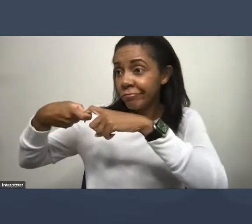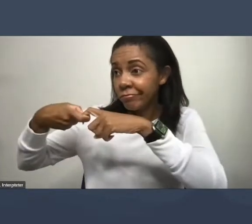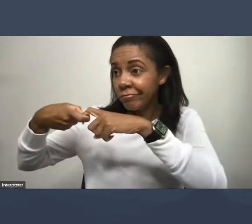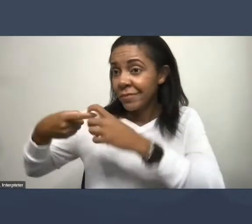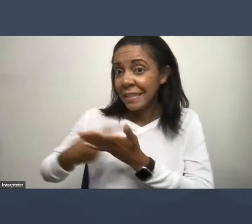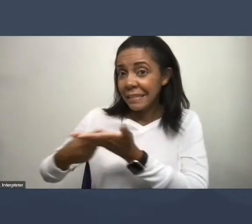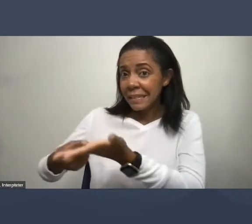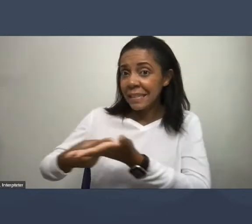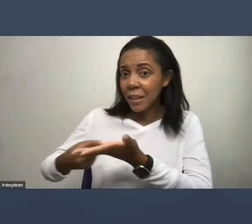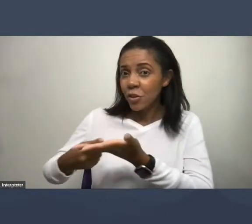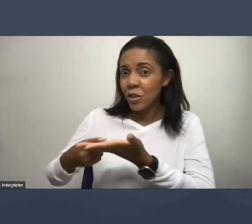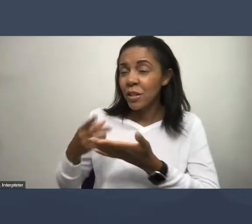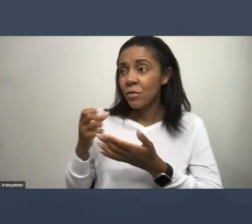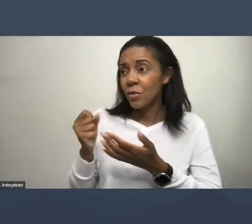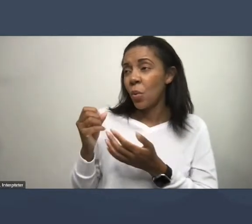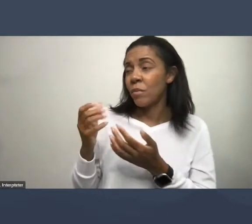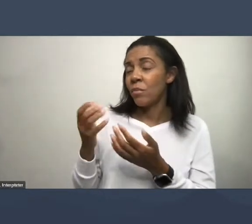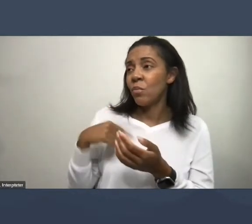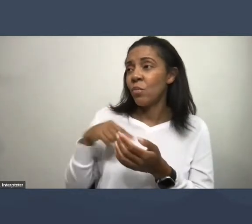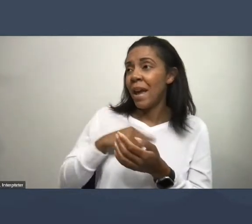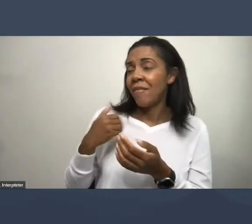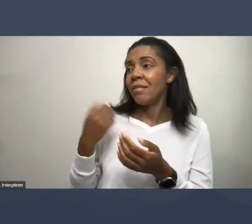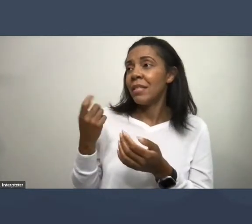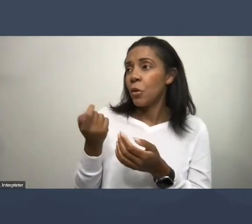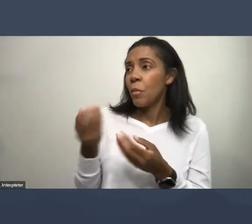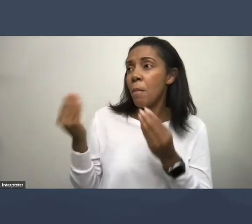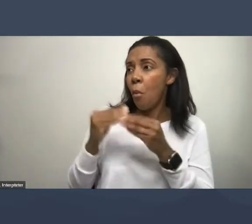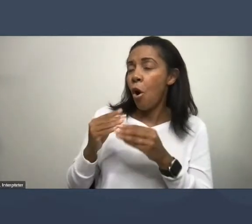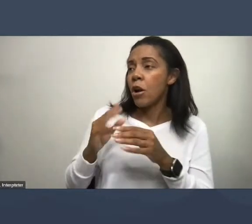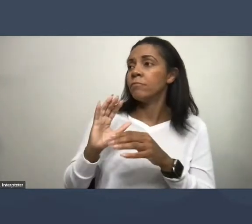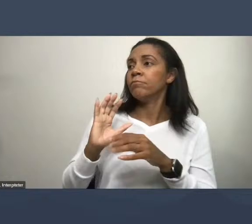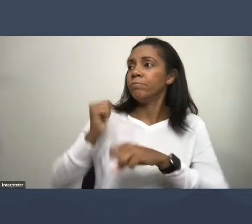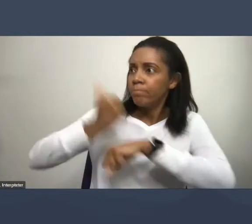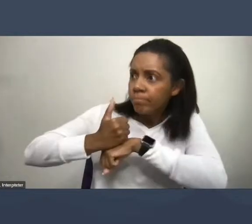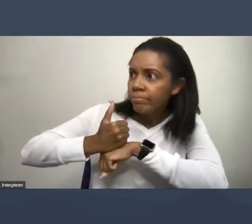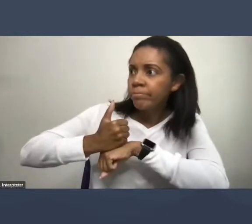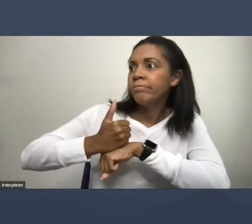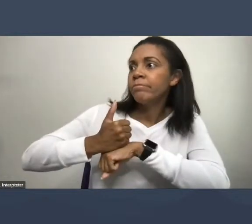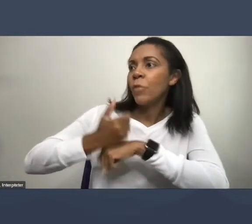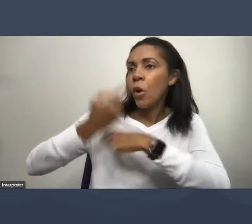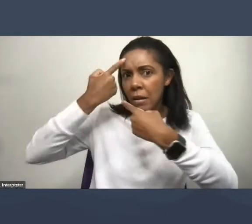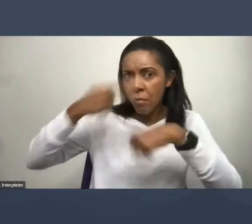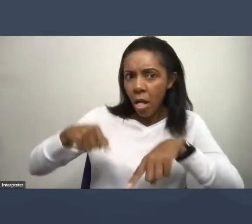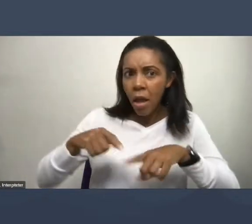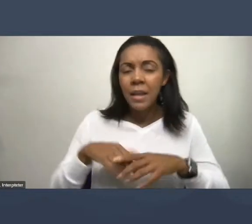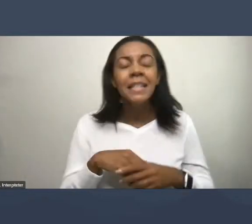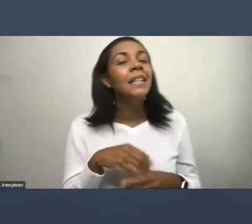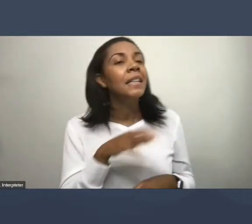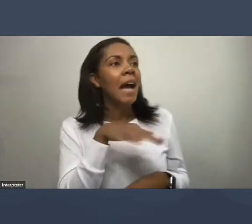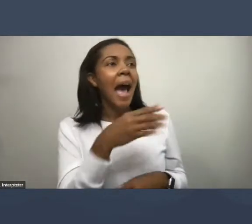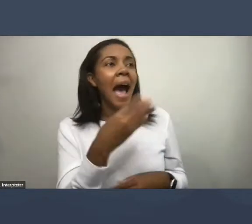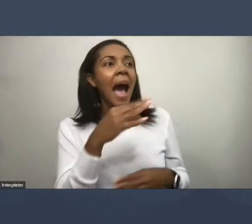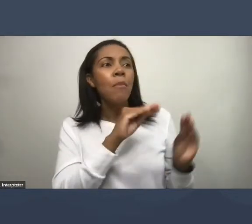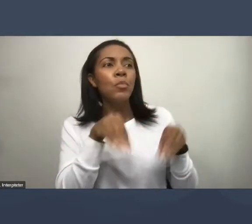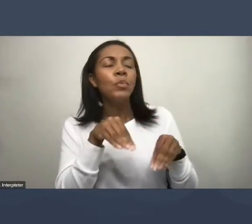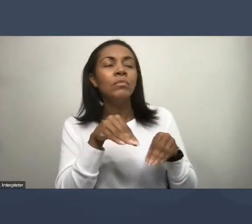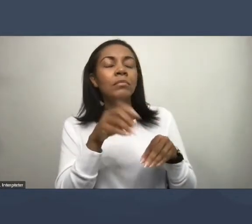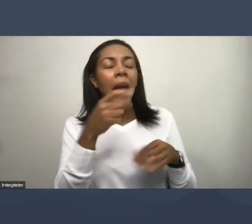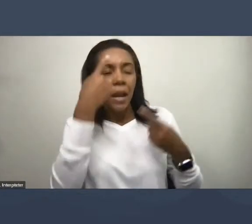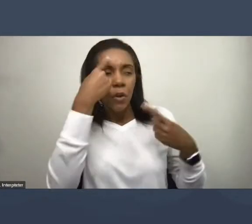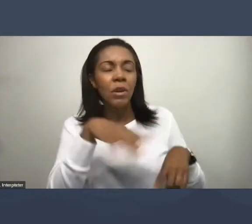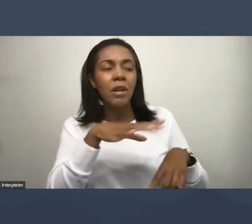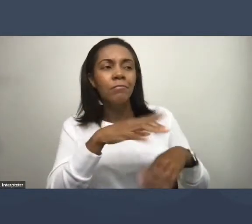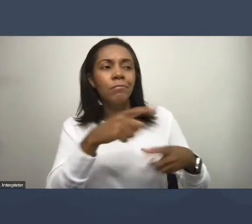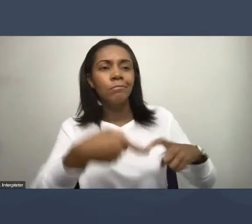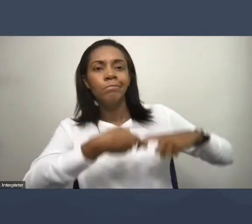little bit more firm-footed on compliance? Yeah. Well, I moved to hold. We're actually going to talk